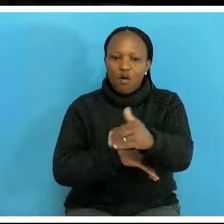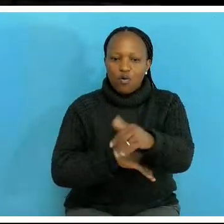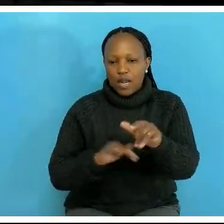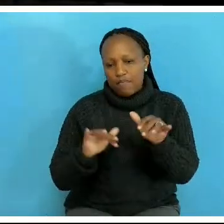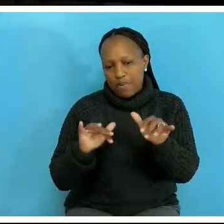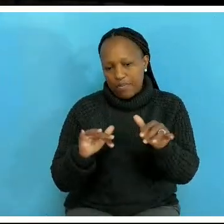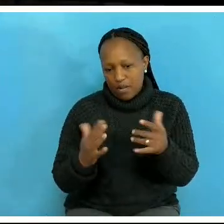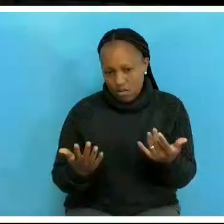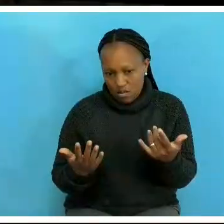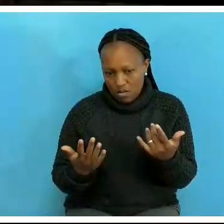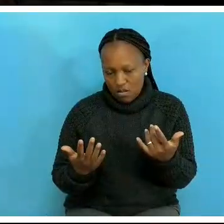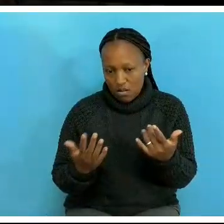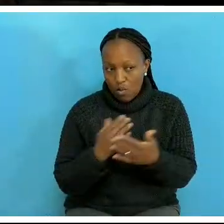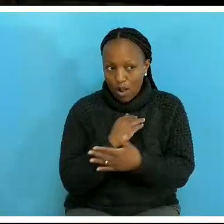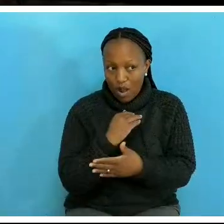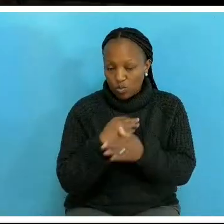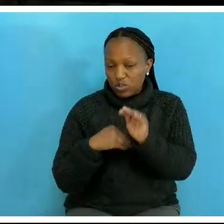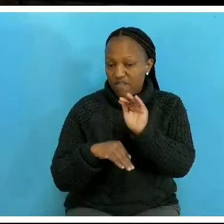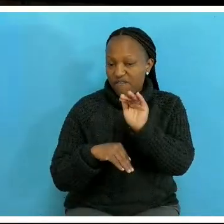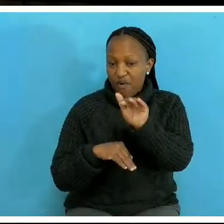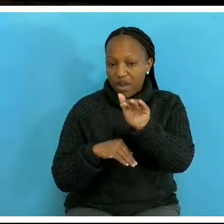We are the people that is struggling.